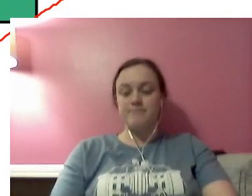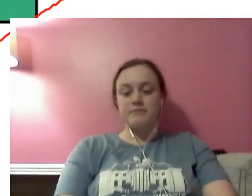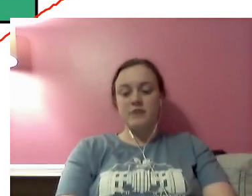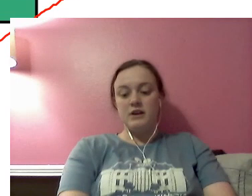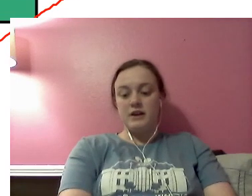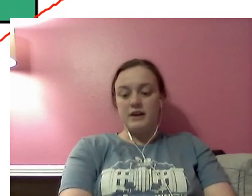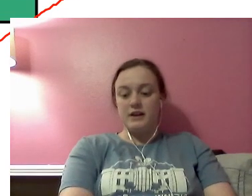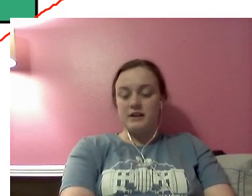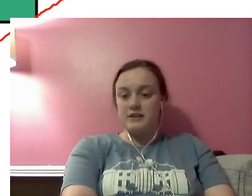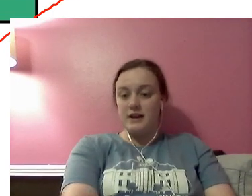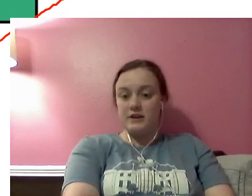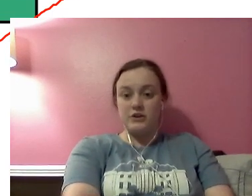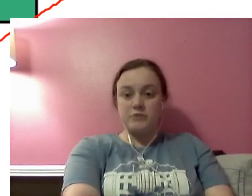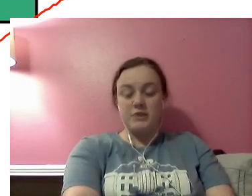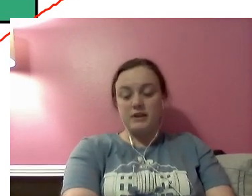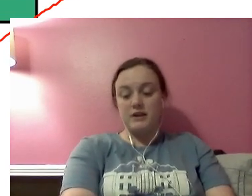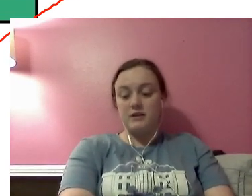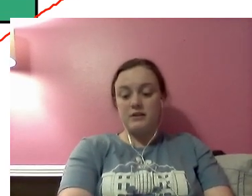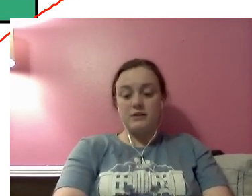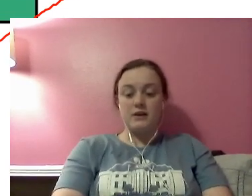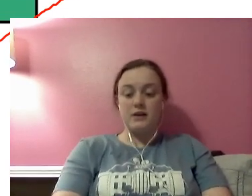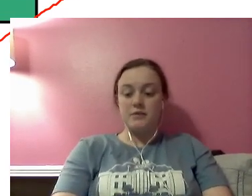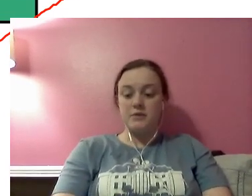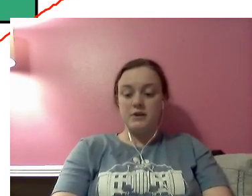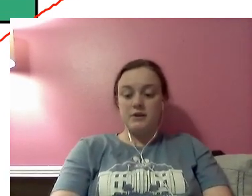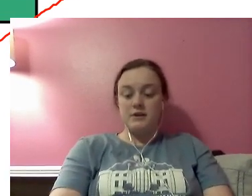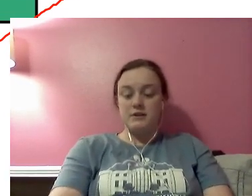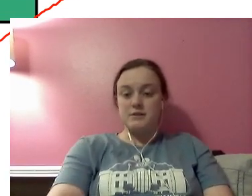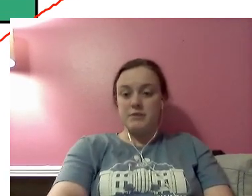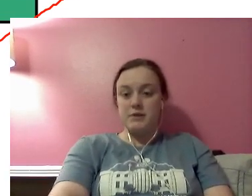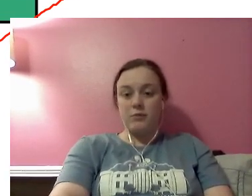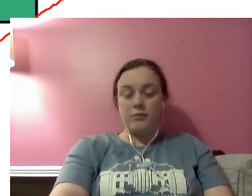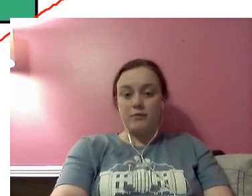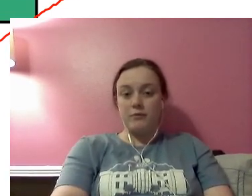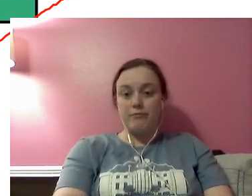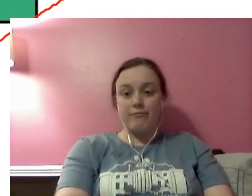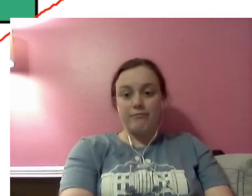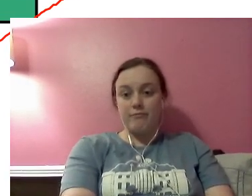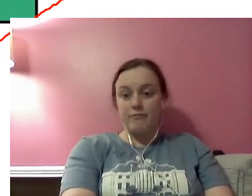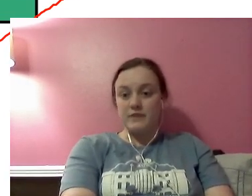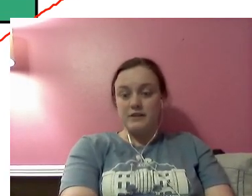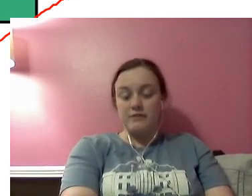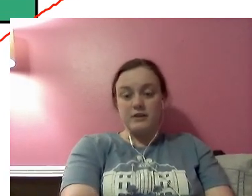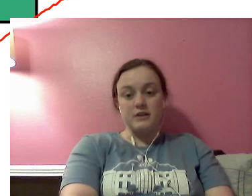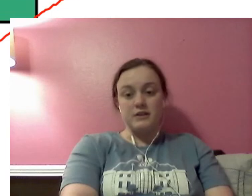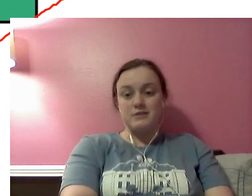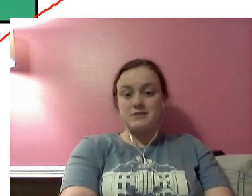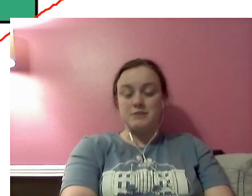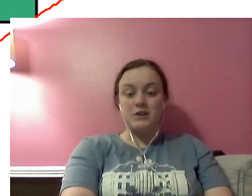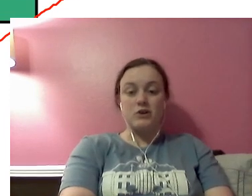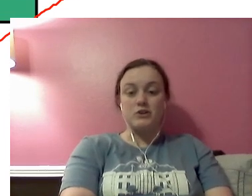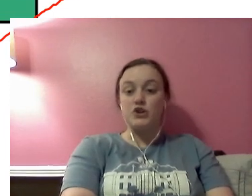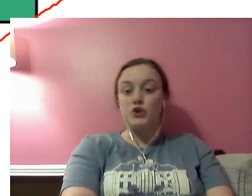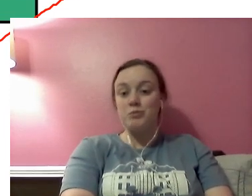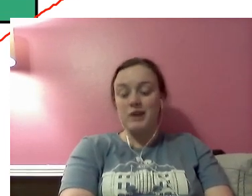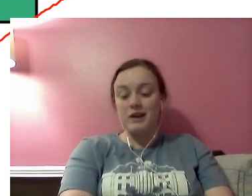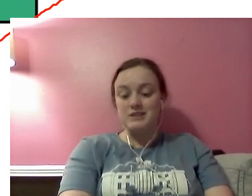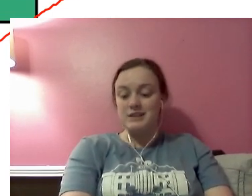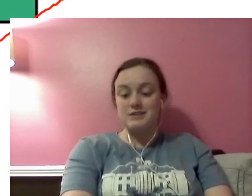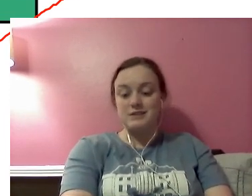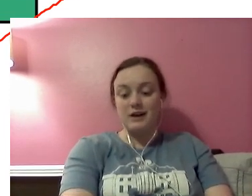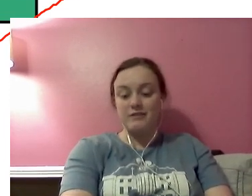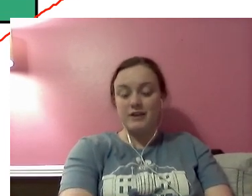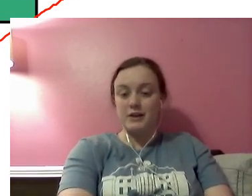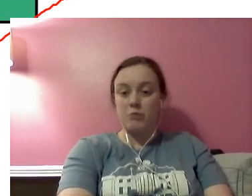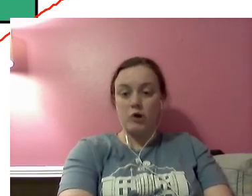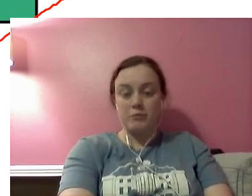apartment. And that could be, some people live in something called a duplex, and